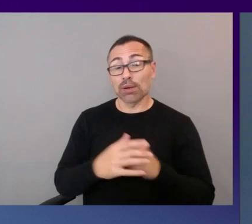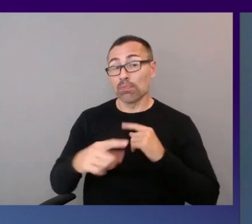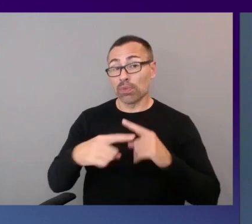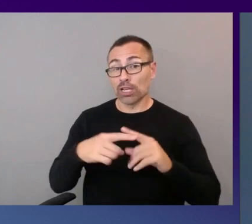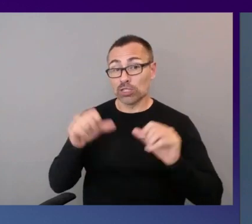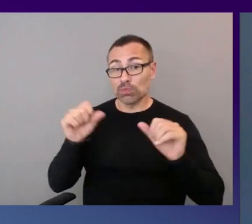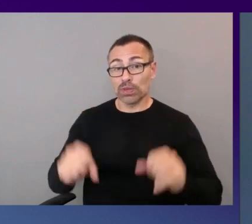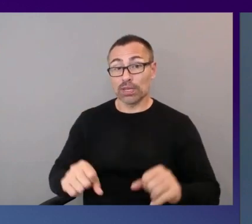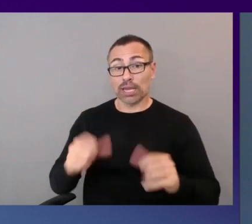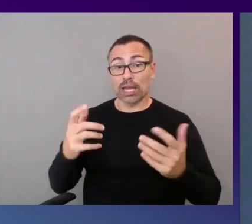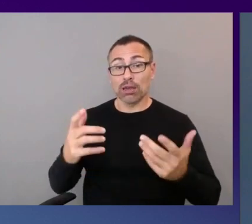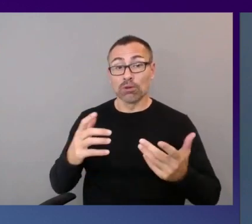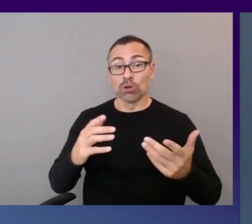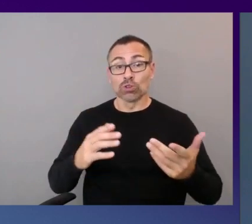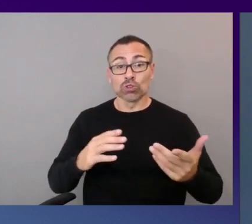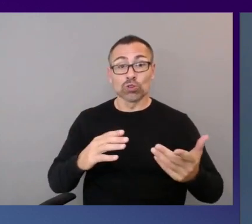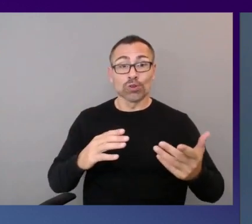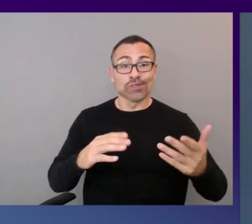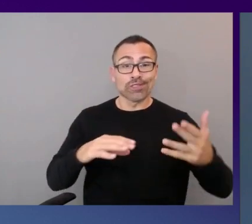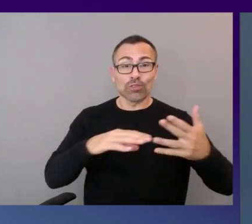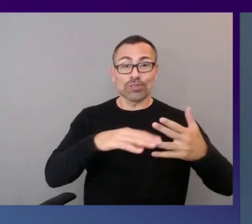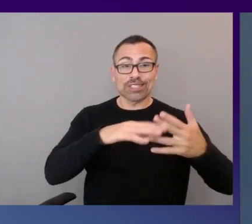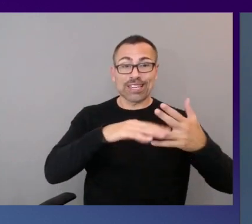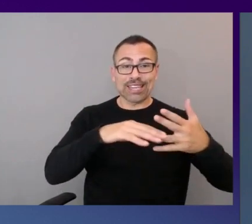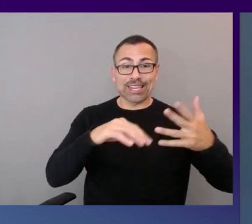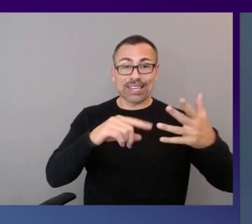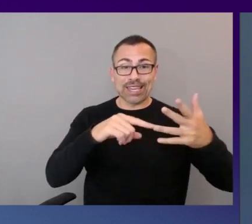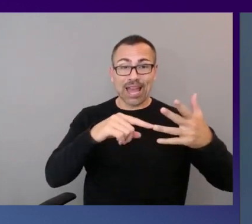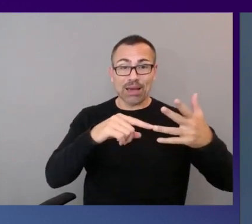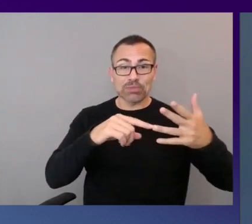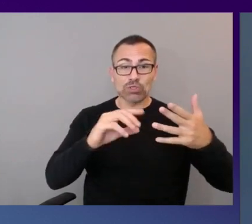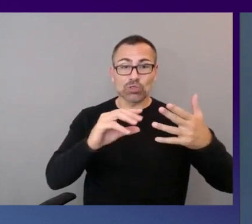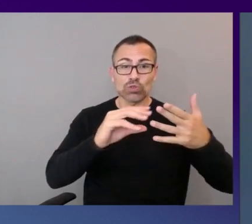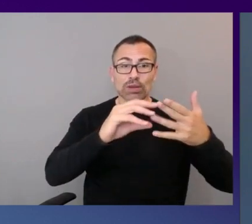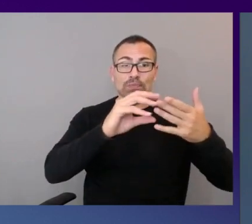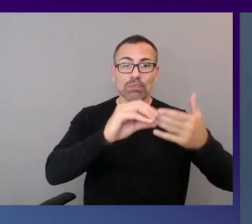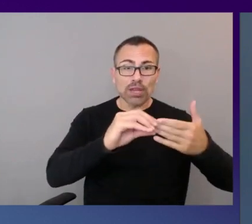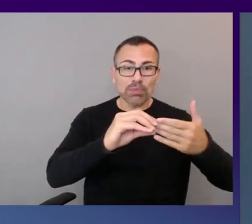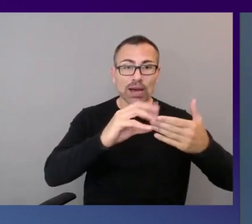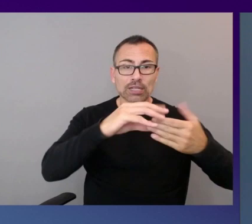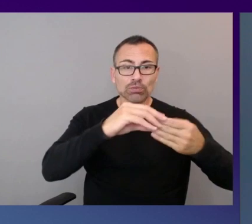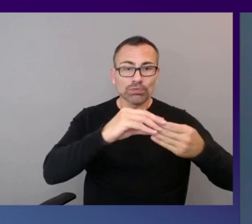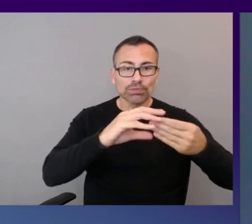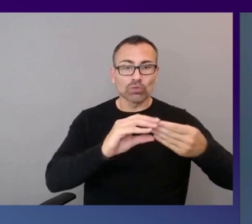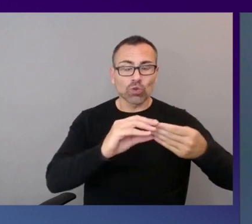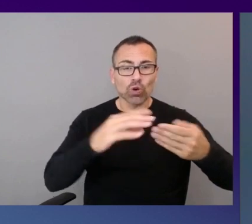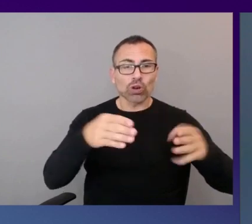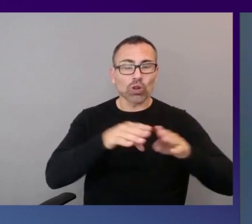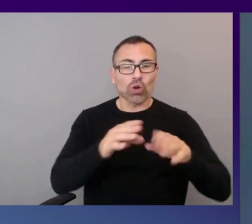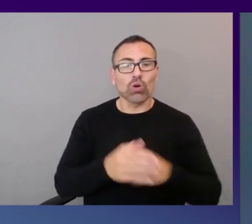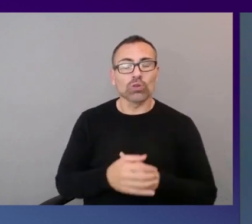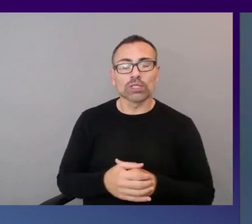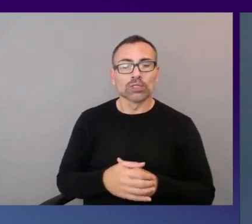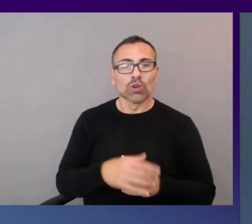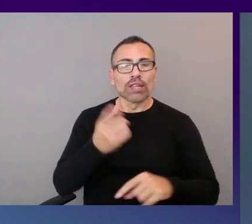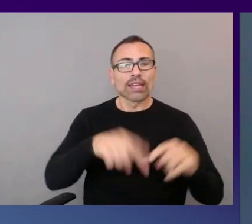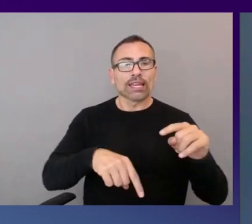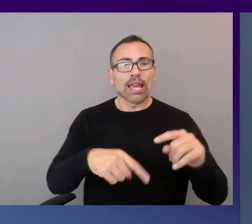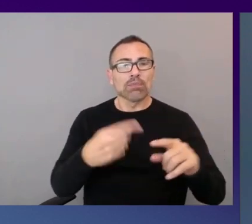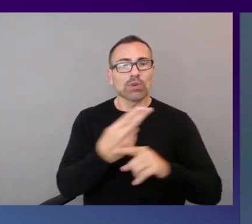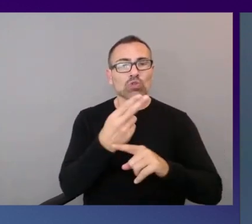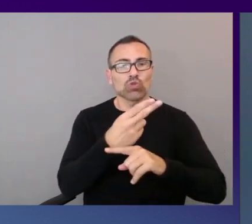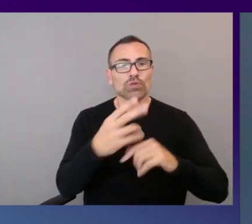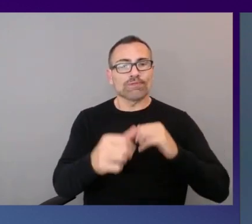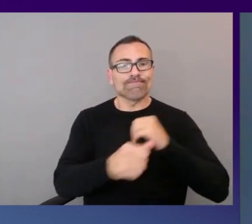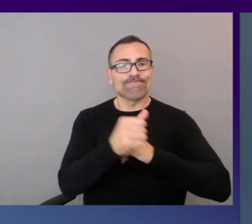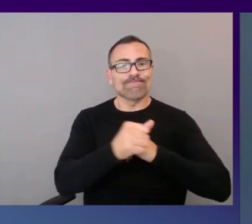know, the gaps or the possibilities where people might use it for harm. A part of that also has to be education, right? That we are partnering with